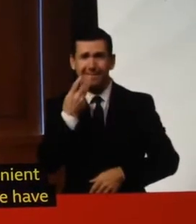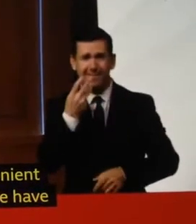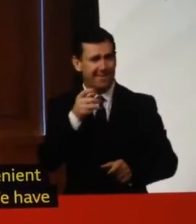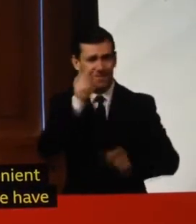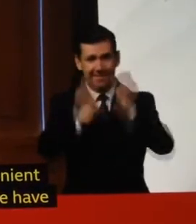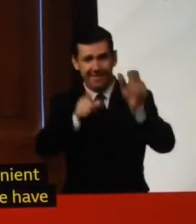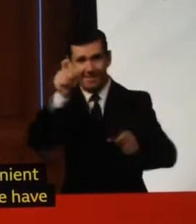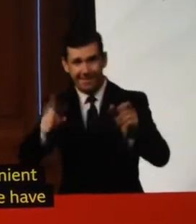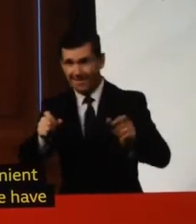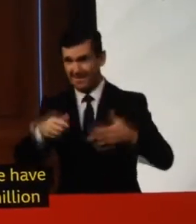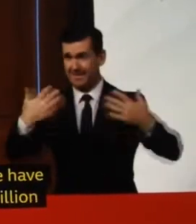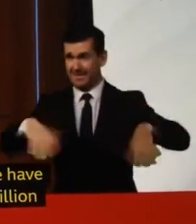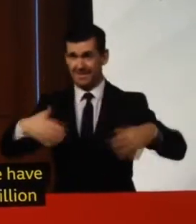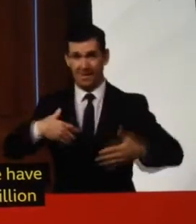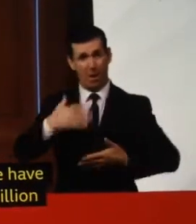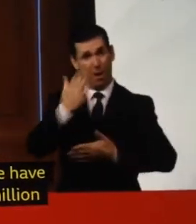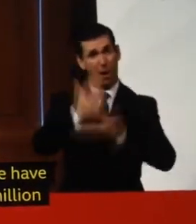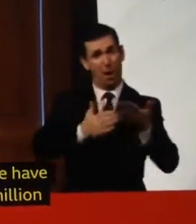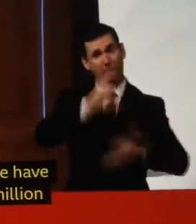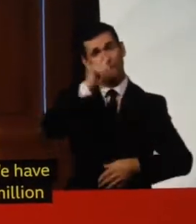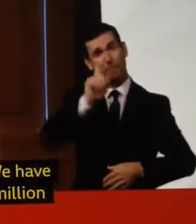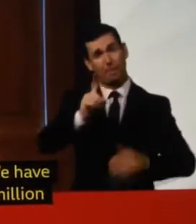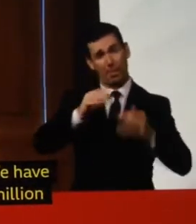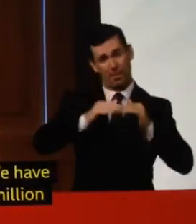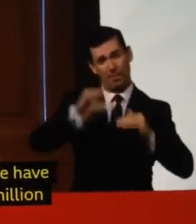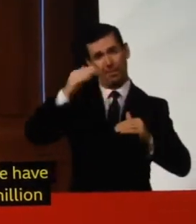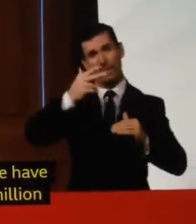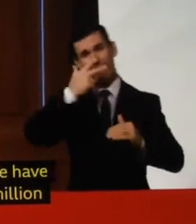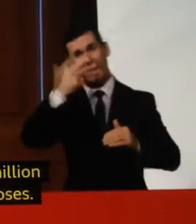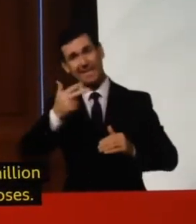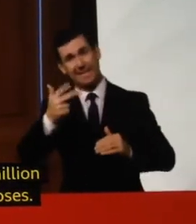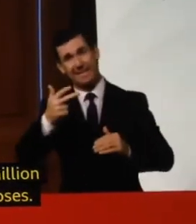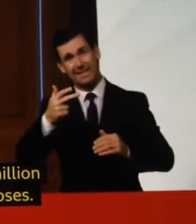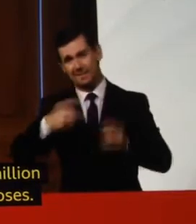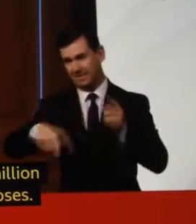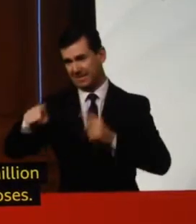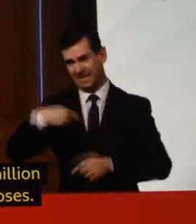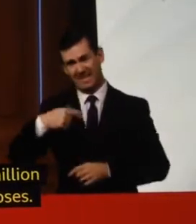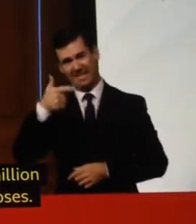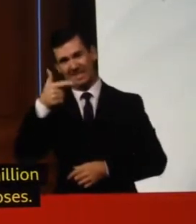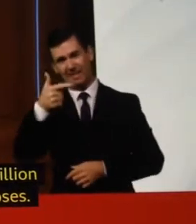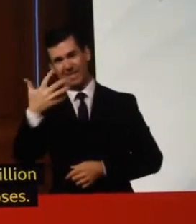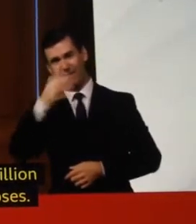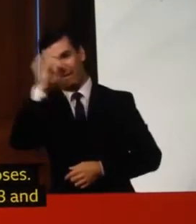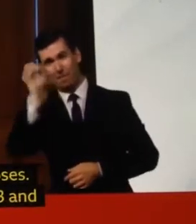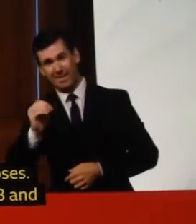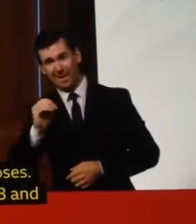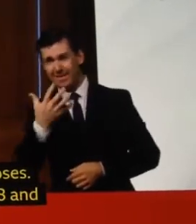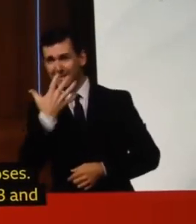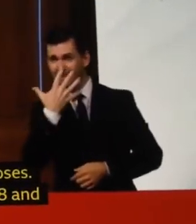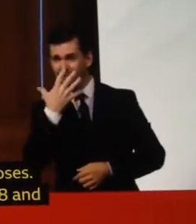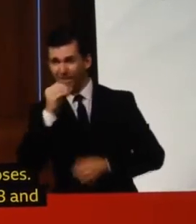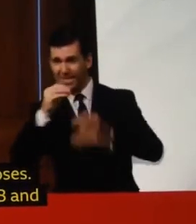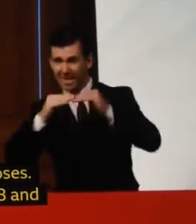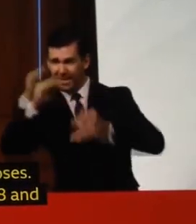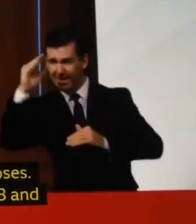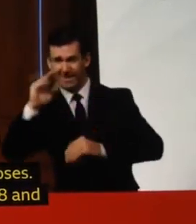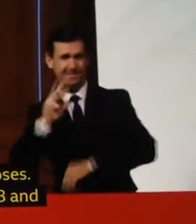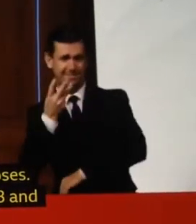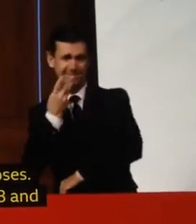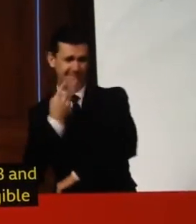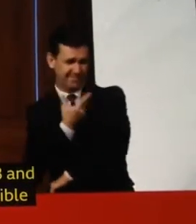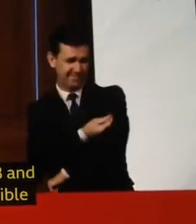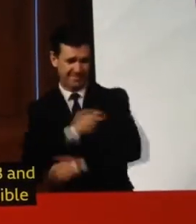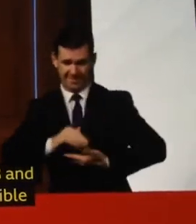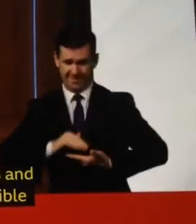half of eligible 18 and overs and 3/4 of eligible 50 pluses. That's a huge number. And today, when